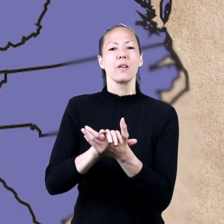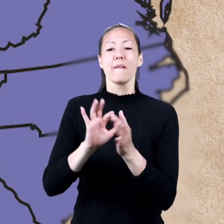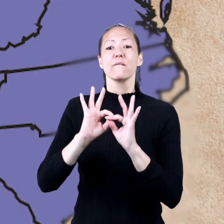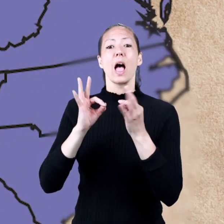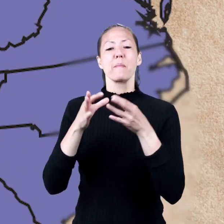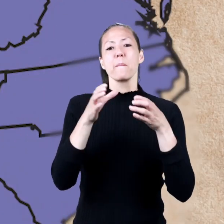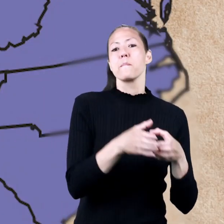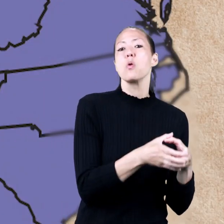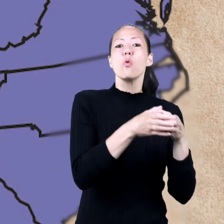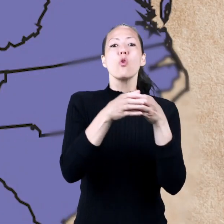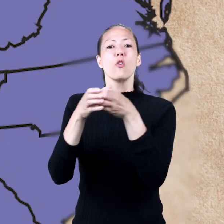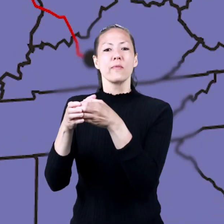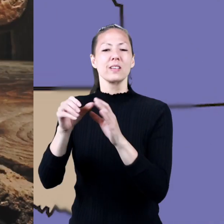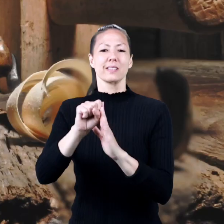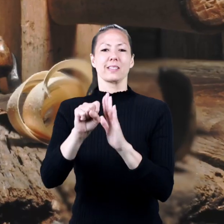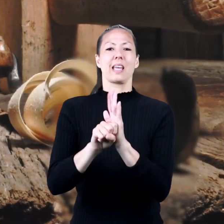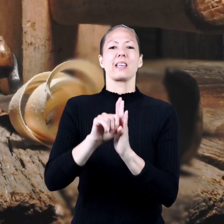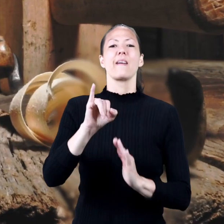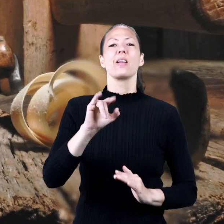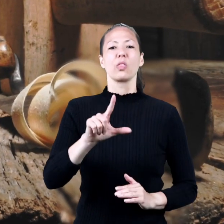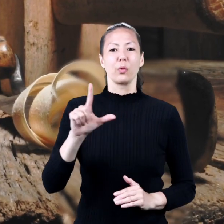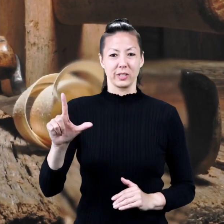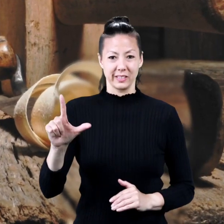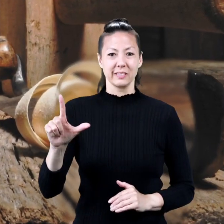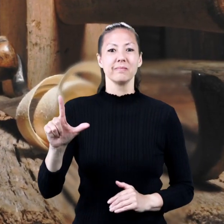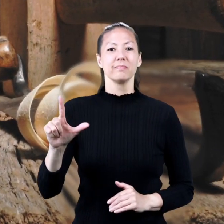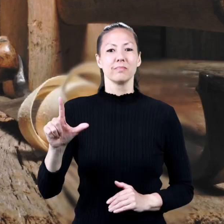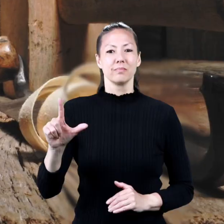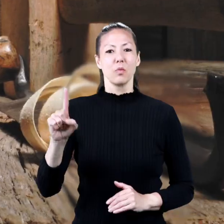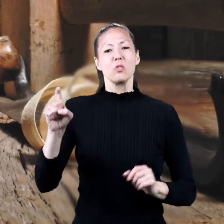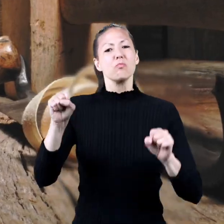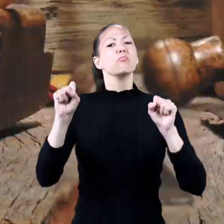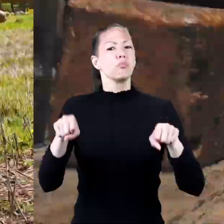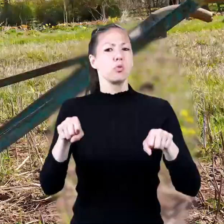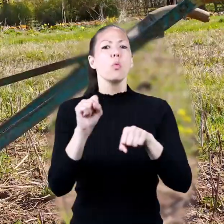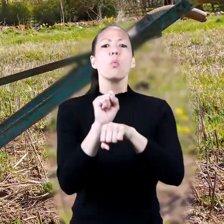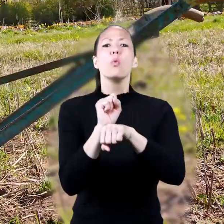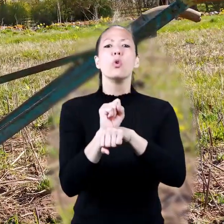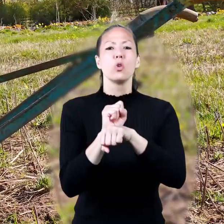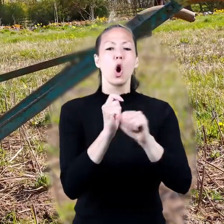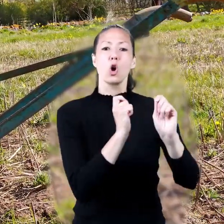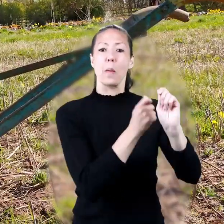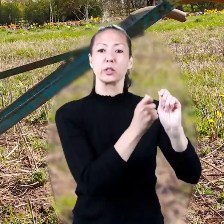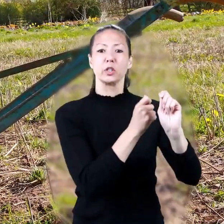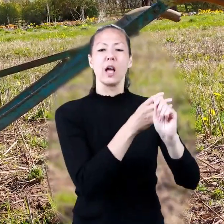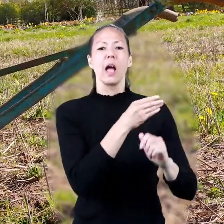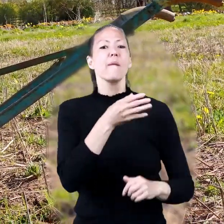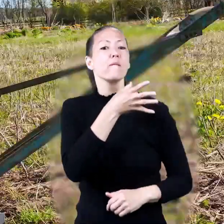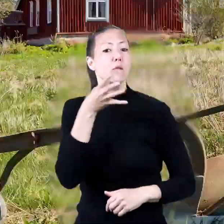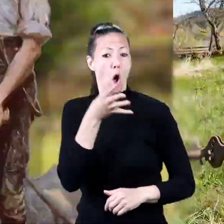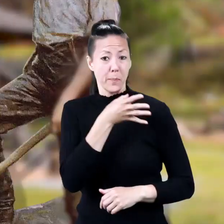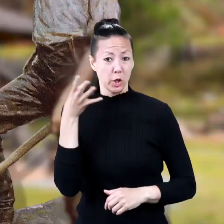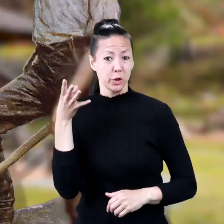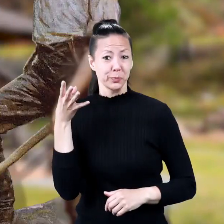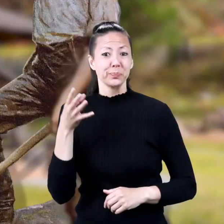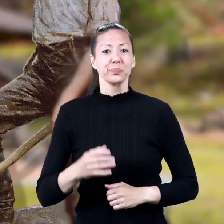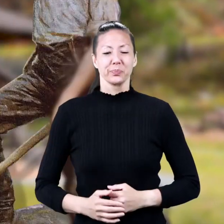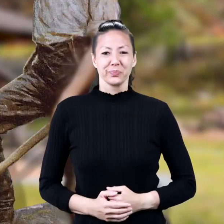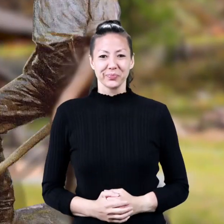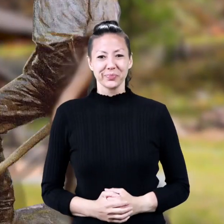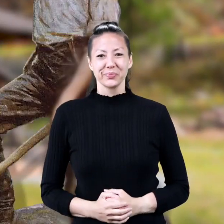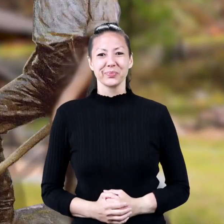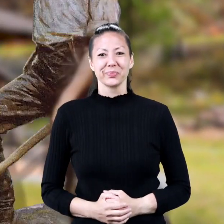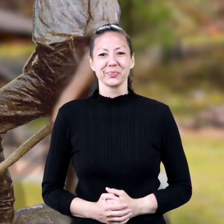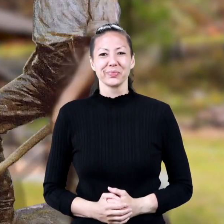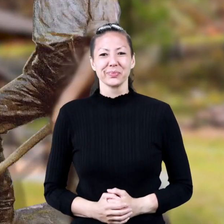family to the state of Illinois, where he could work as a carpenter and farmer. In